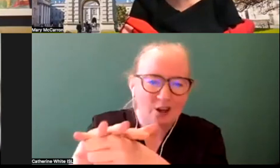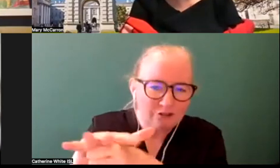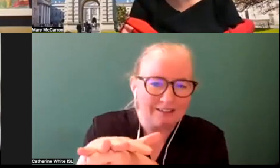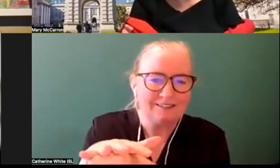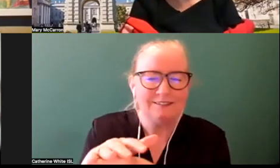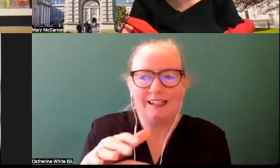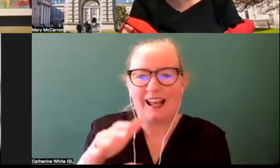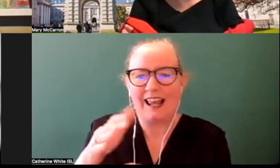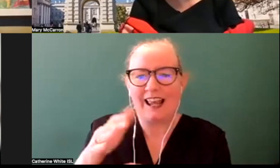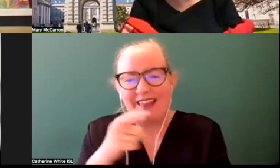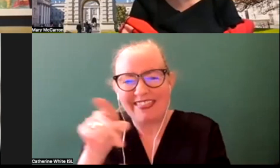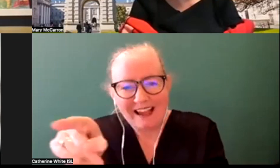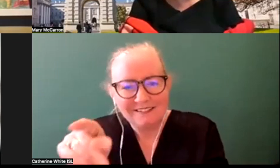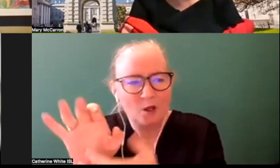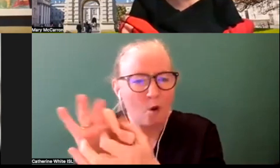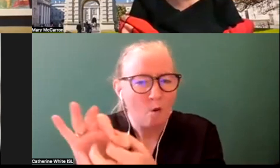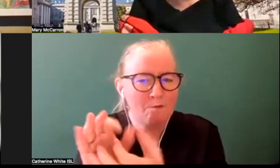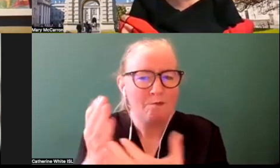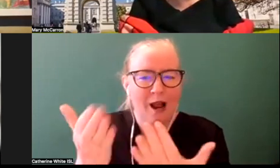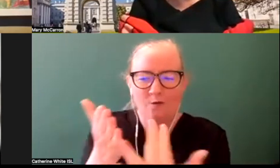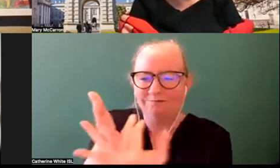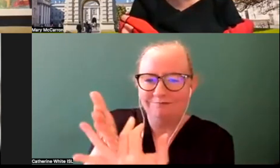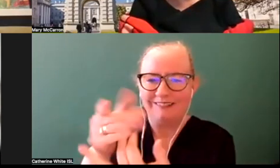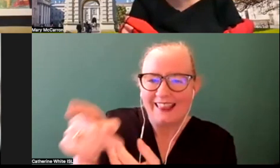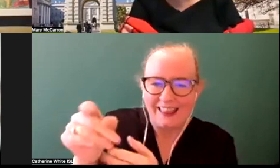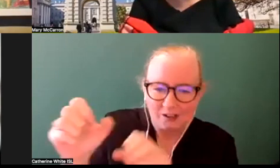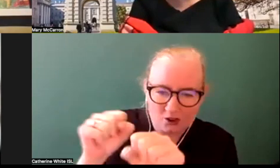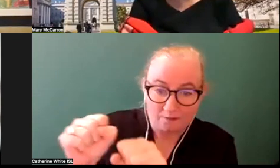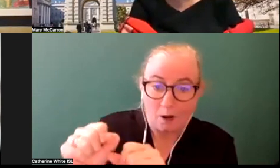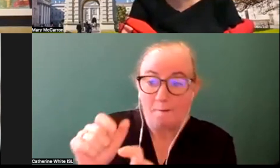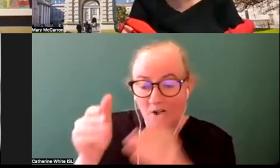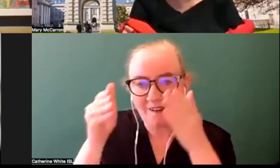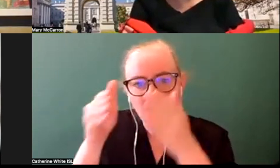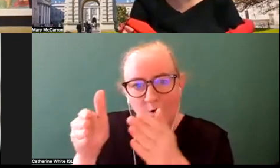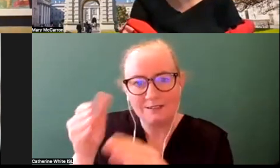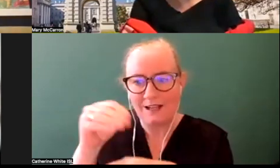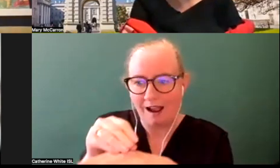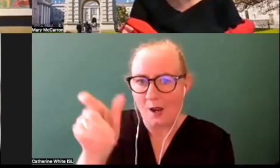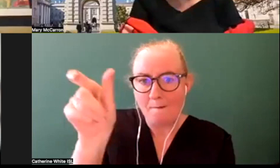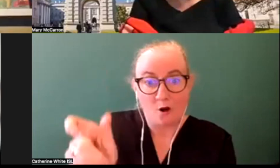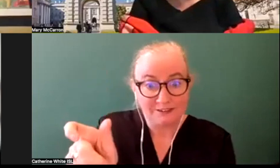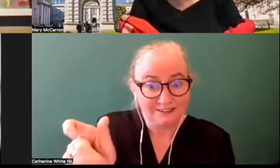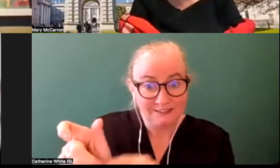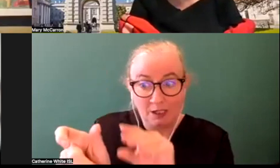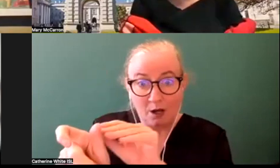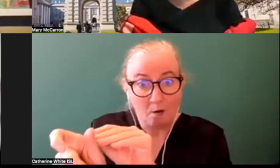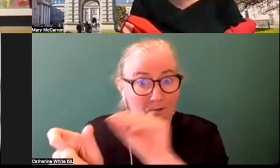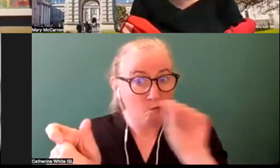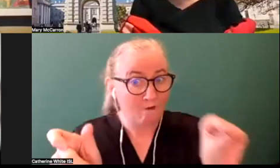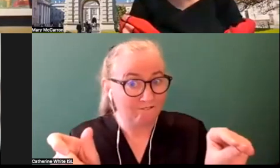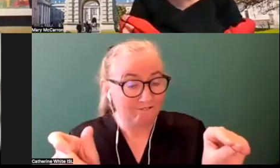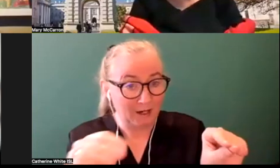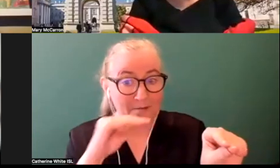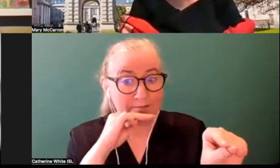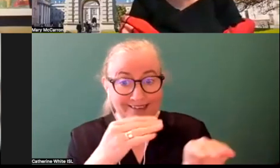in that home or availed of the service. And as a result of that, the person had to move somewhere else to an area that the staff didn't want